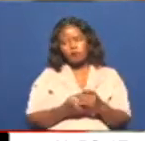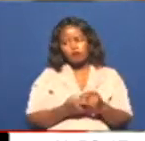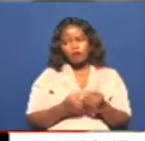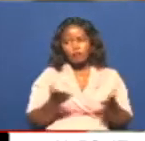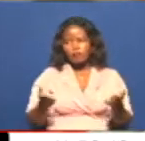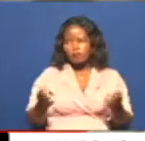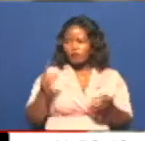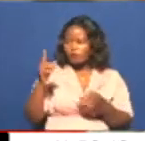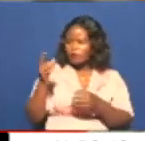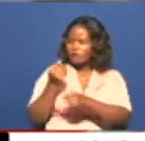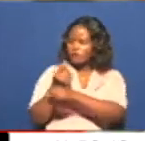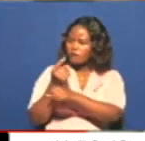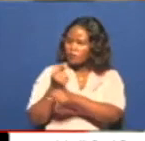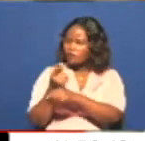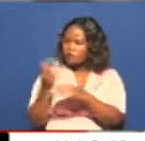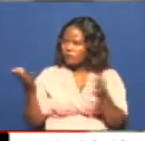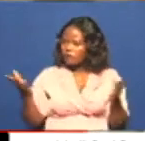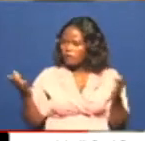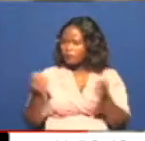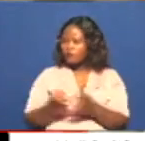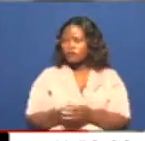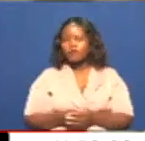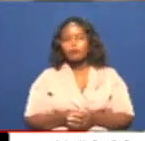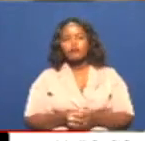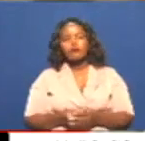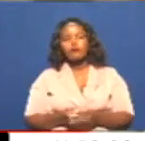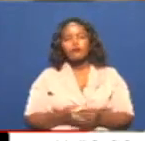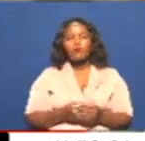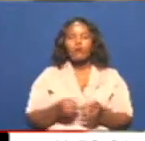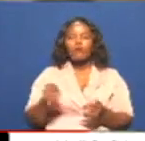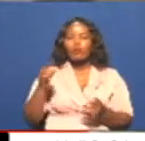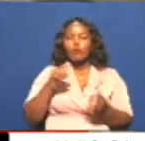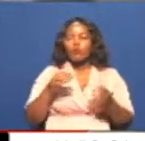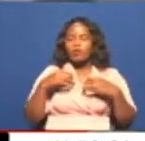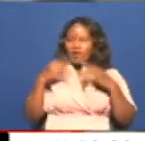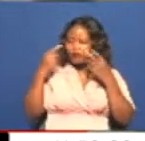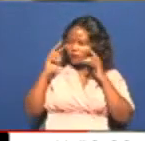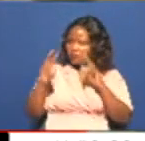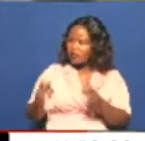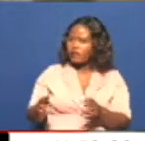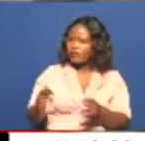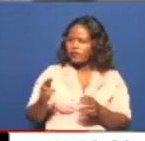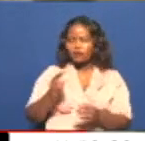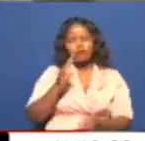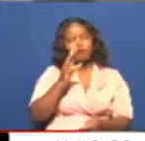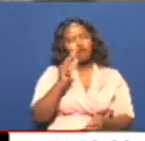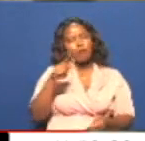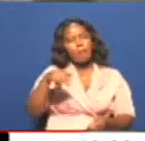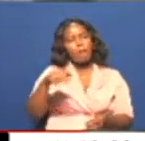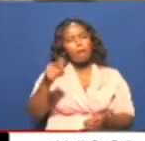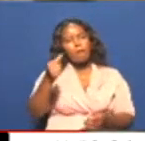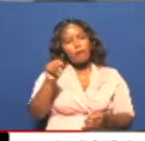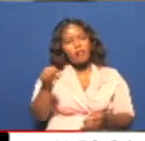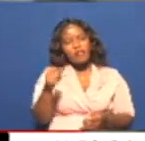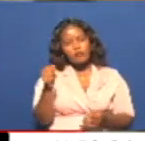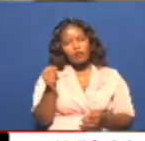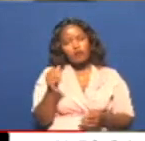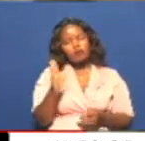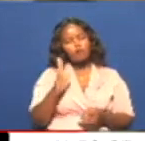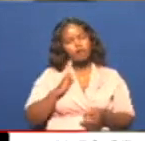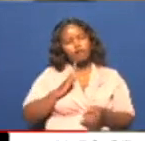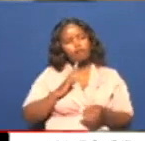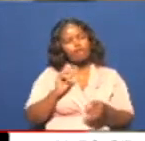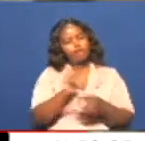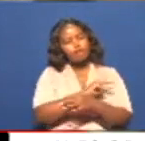see we've seen interior PS, Karanja Kibicho, there inspecting,